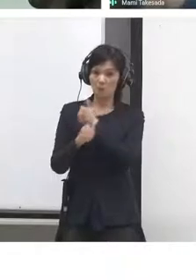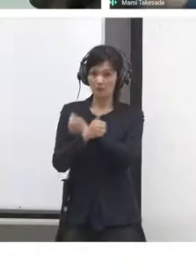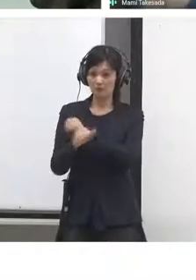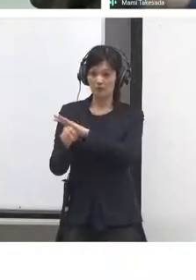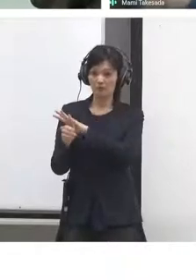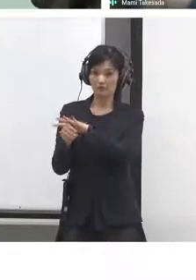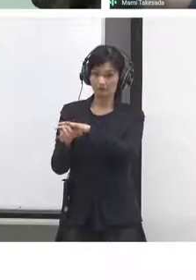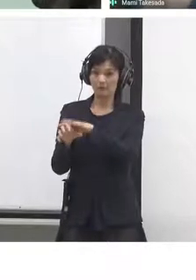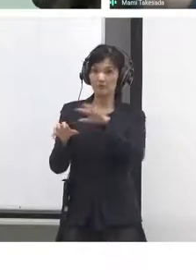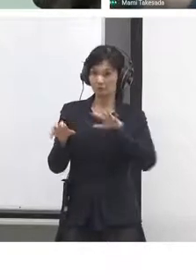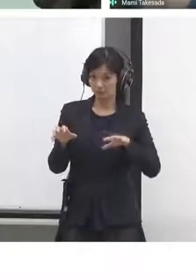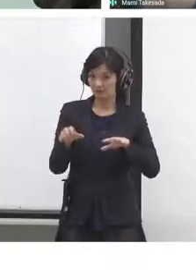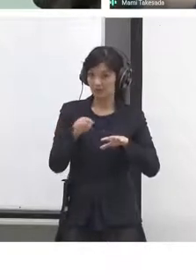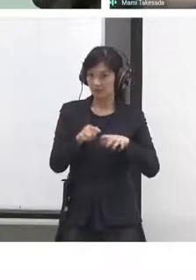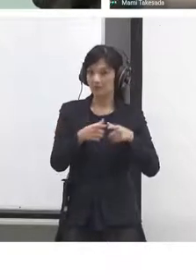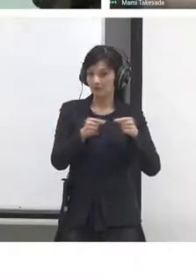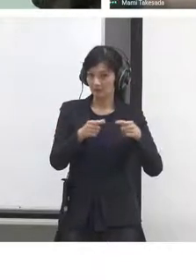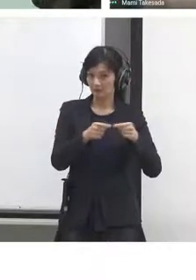GovZero communities, I think.